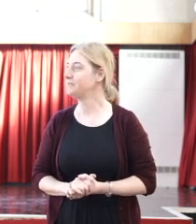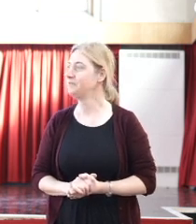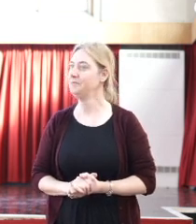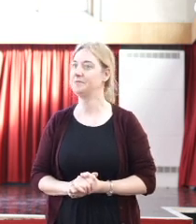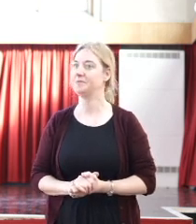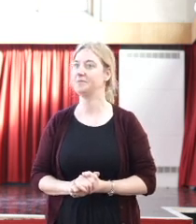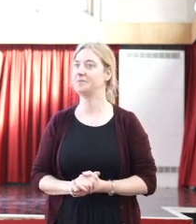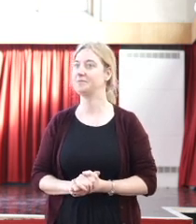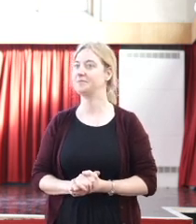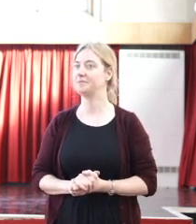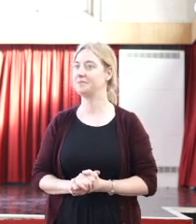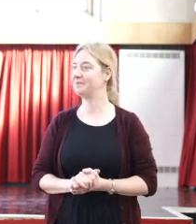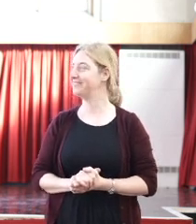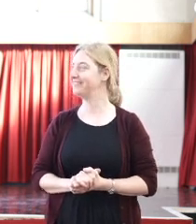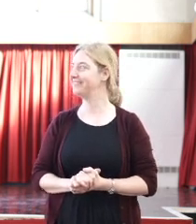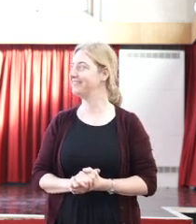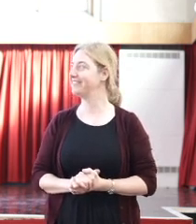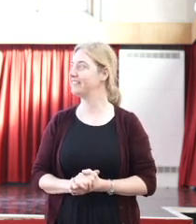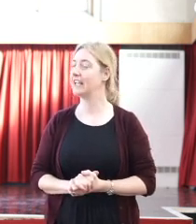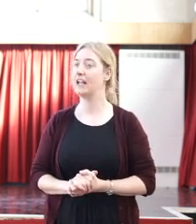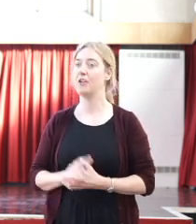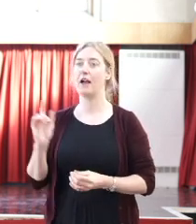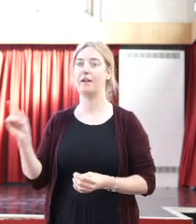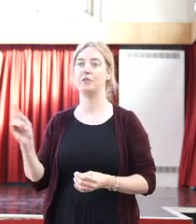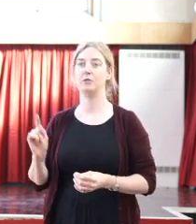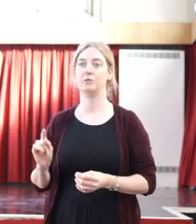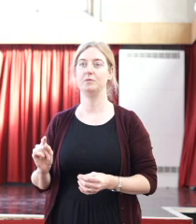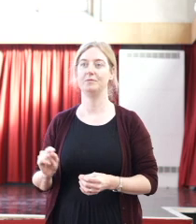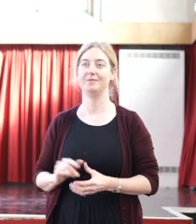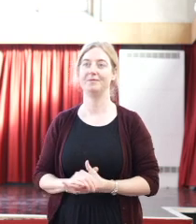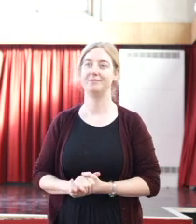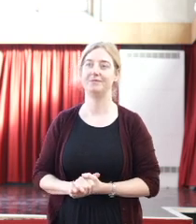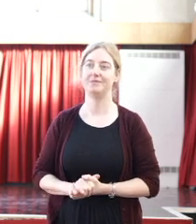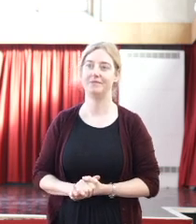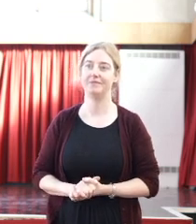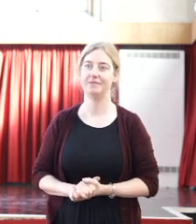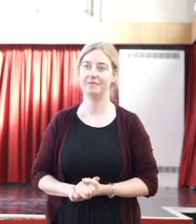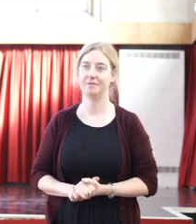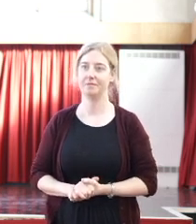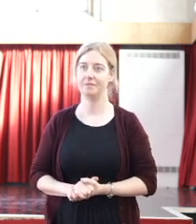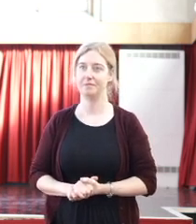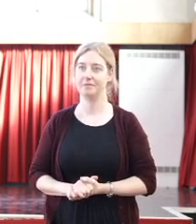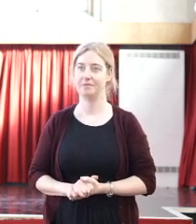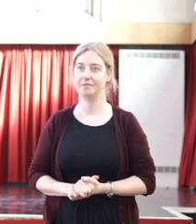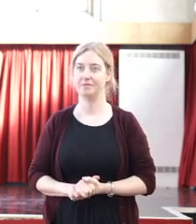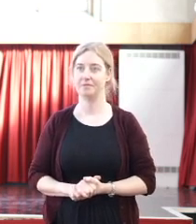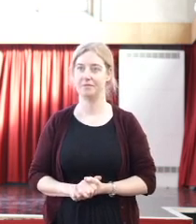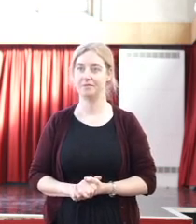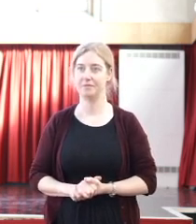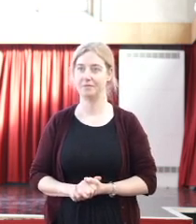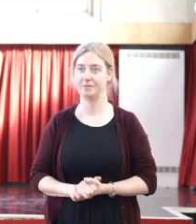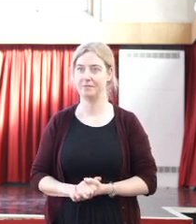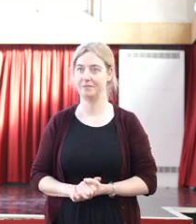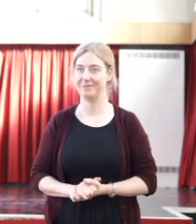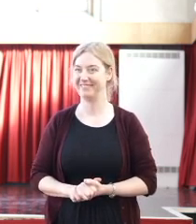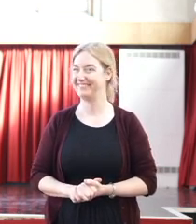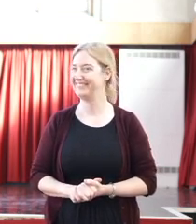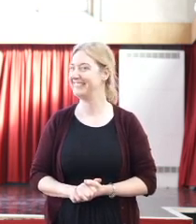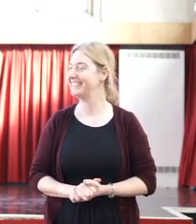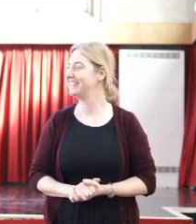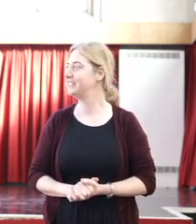Well, Yeah, I think so. that's okay. We don't need to worry. Okay, that's good. I do need the words though that you've walked